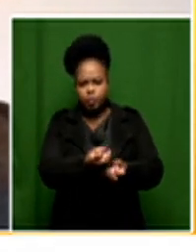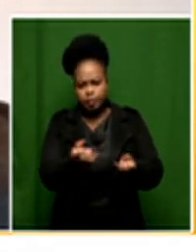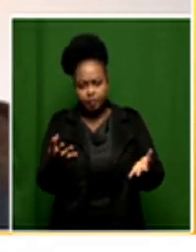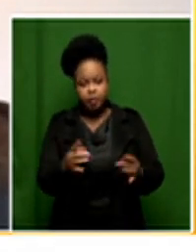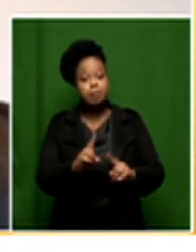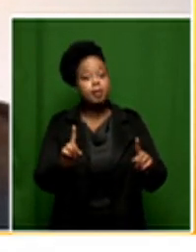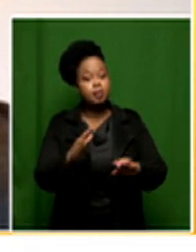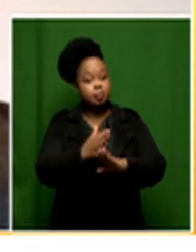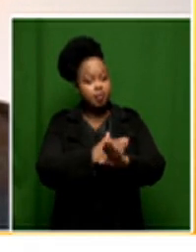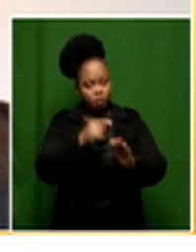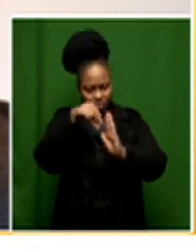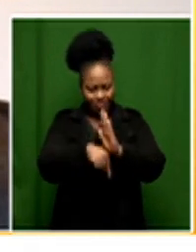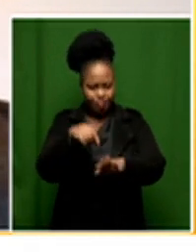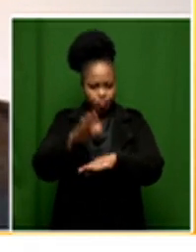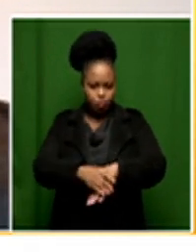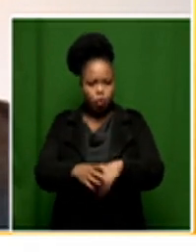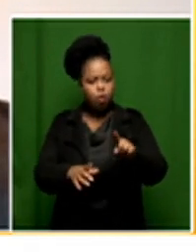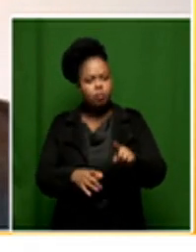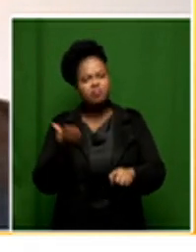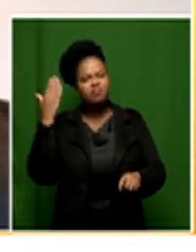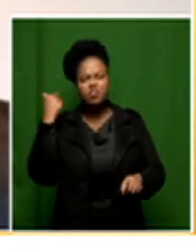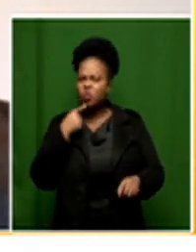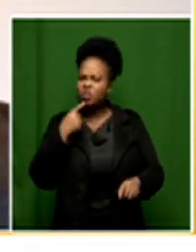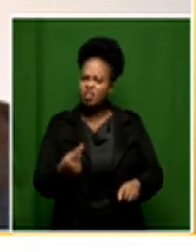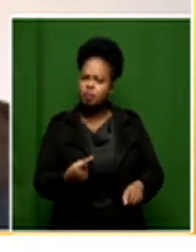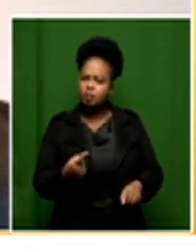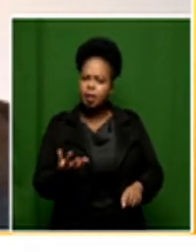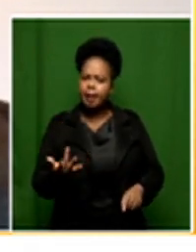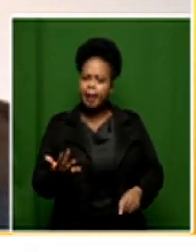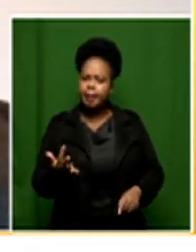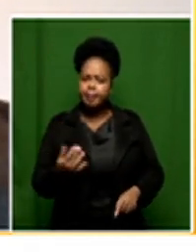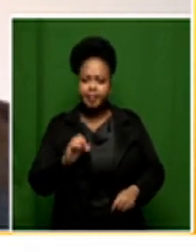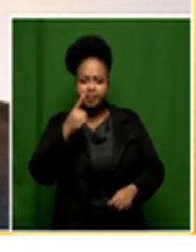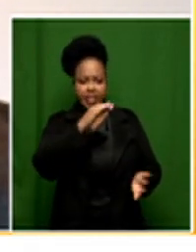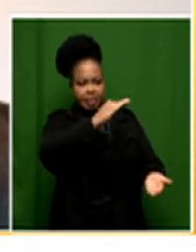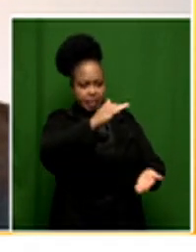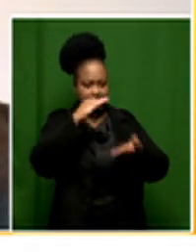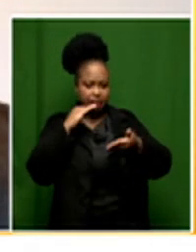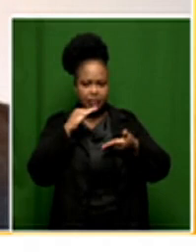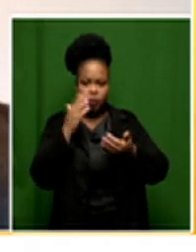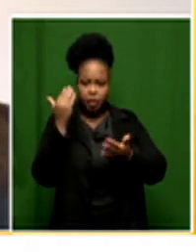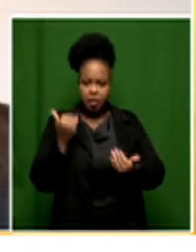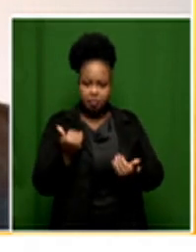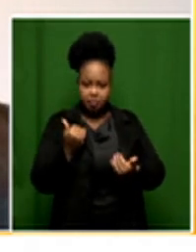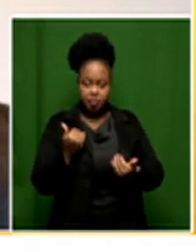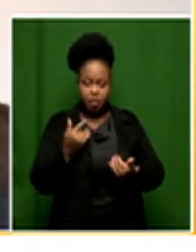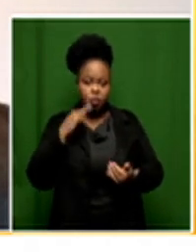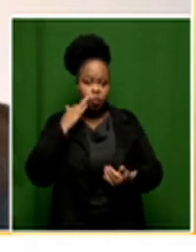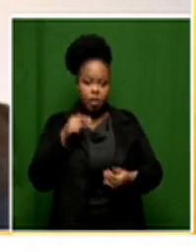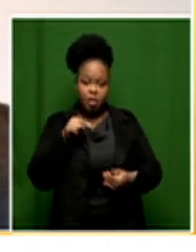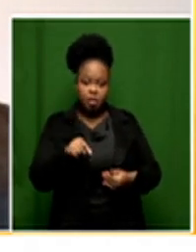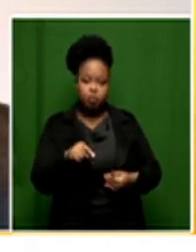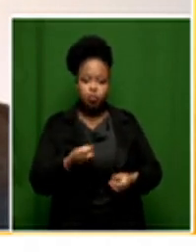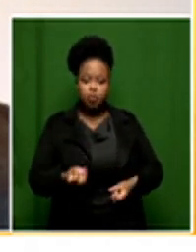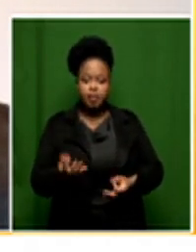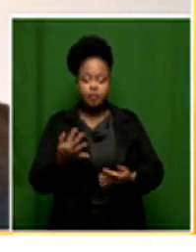before we even get into the details of that, you spoke about the first batch of vaccines that will be